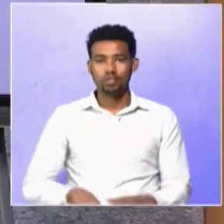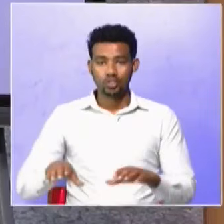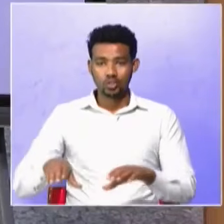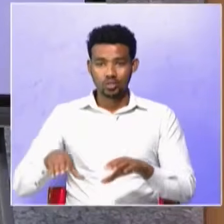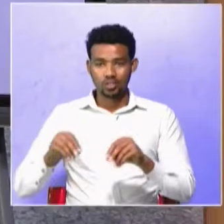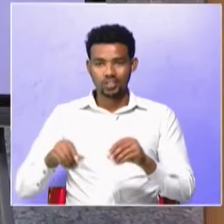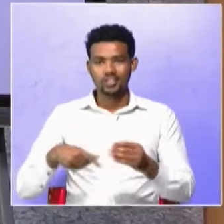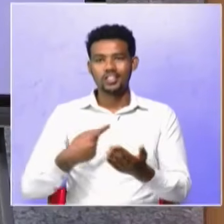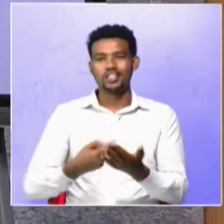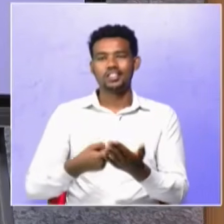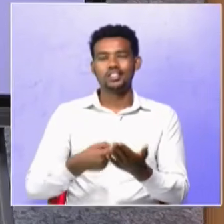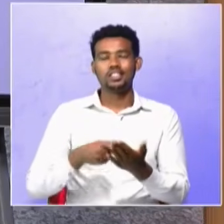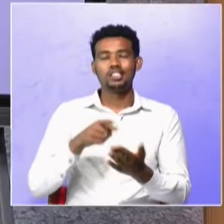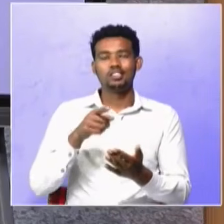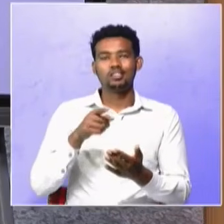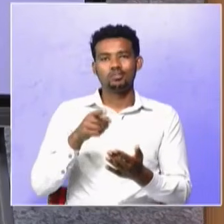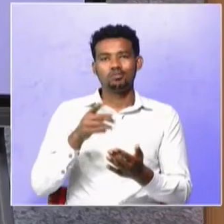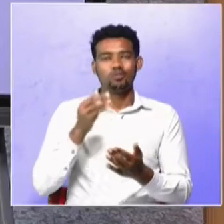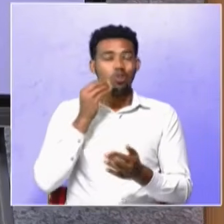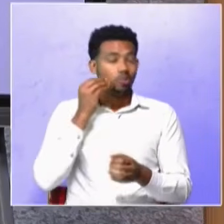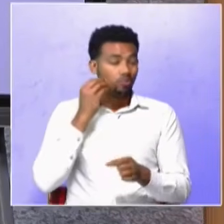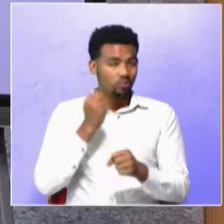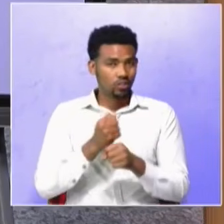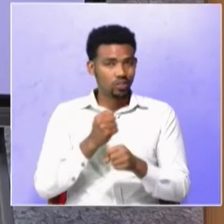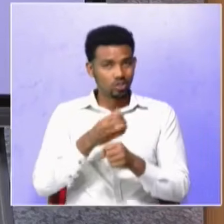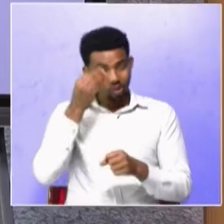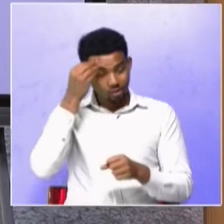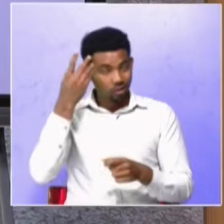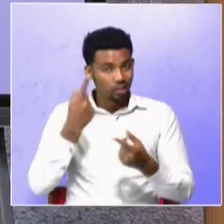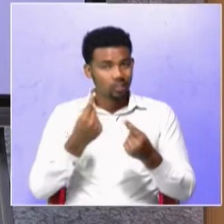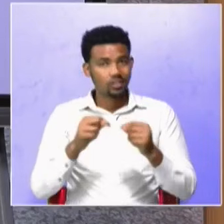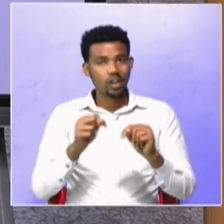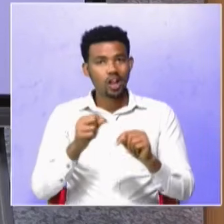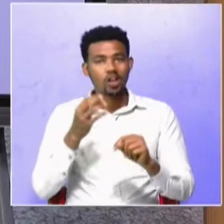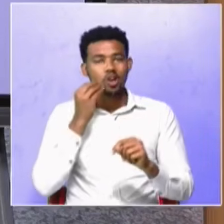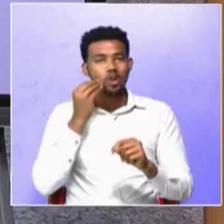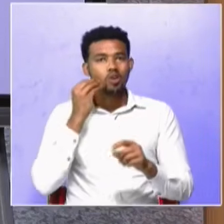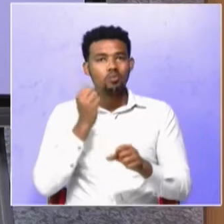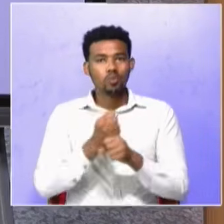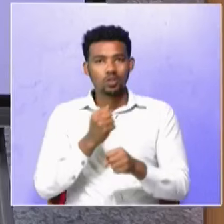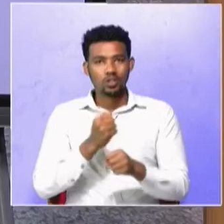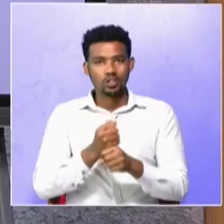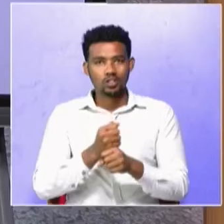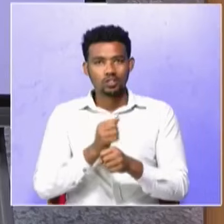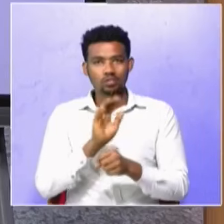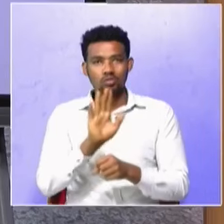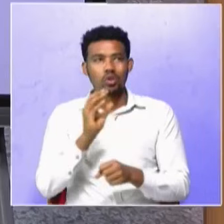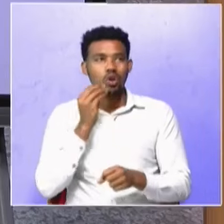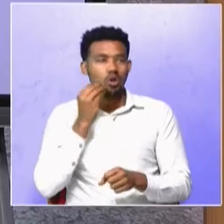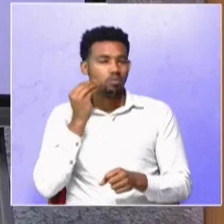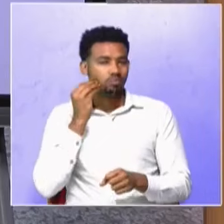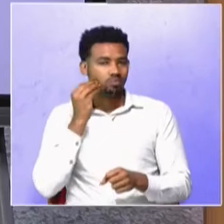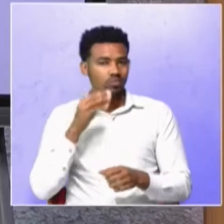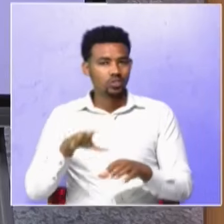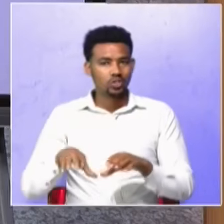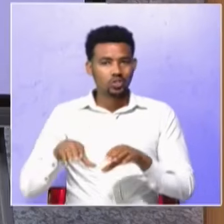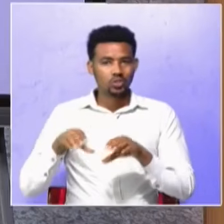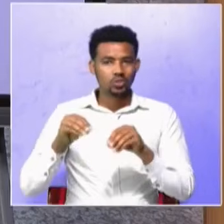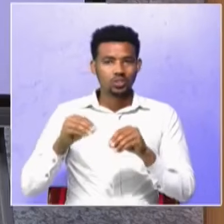Students, this is your homework. Don't forget to try your homework in your home.